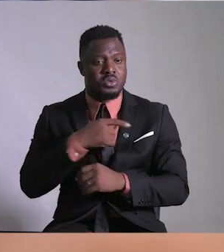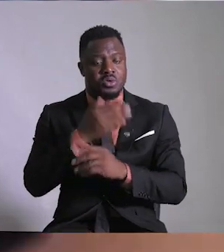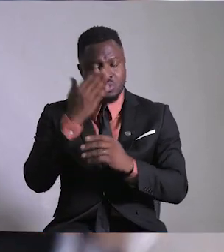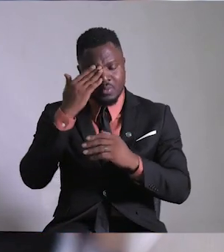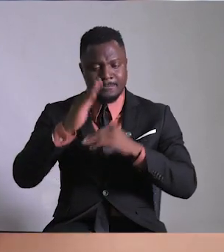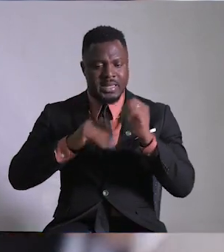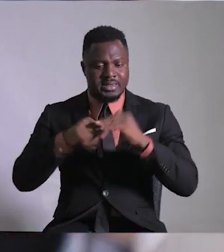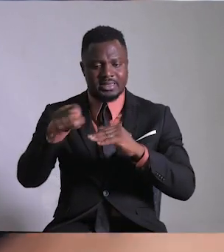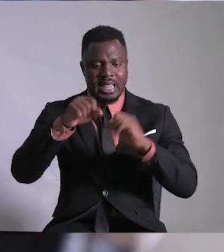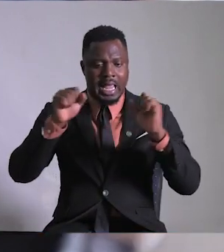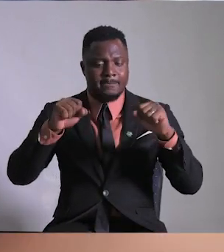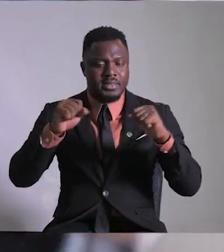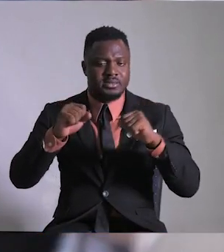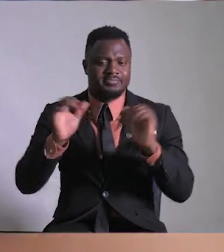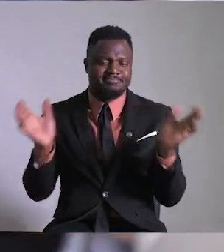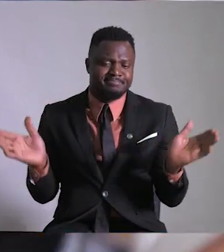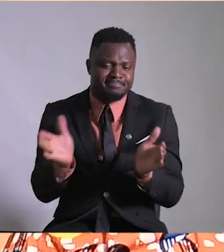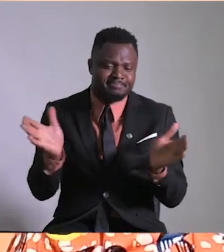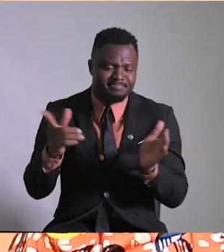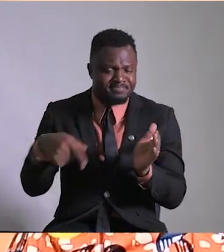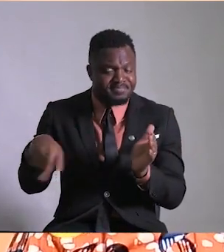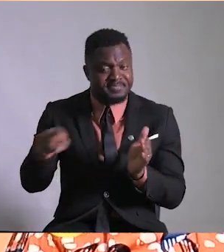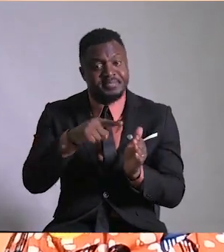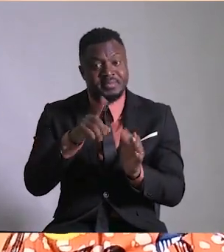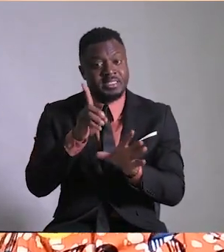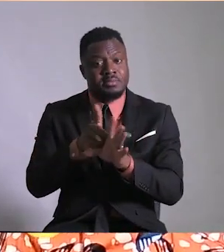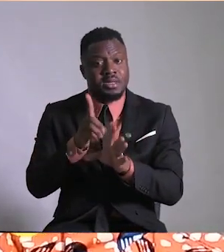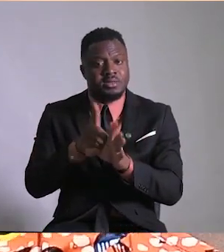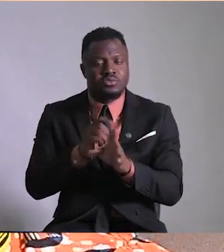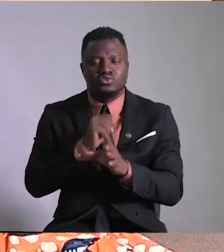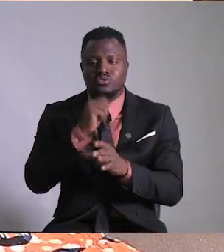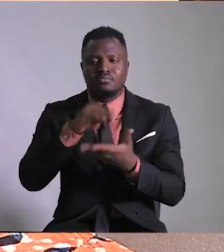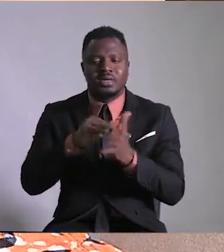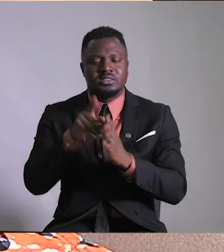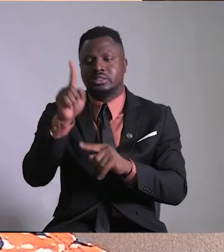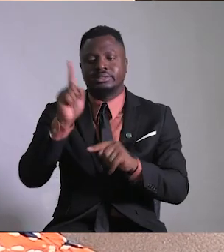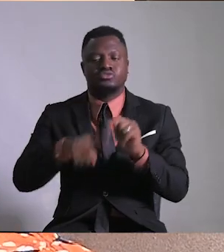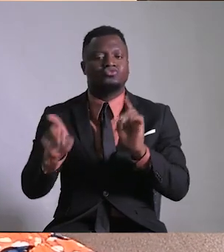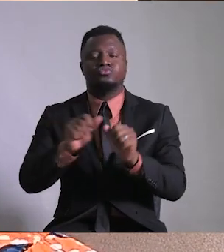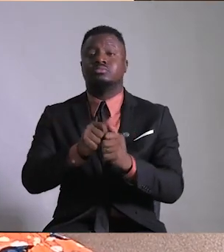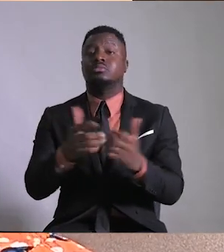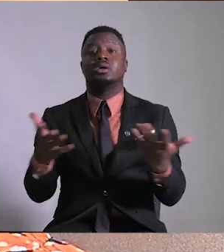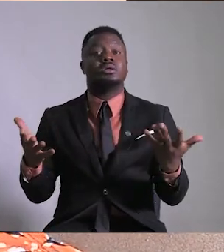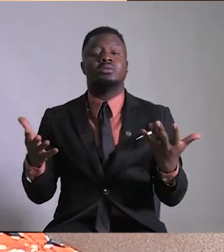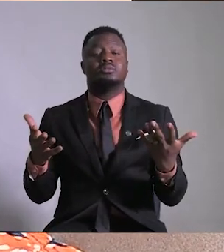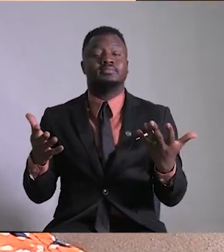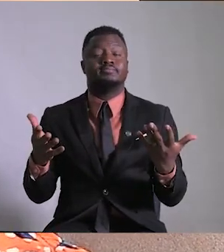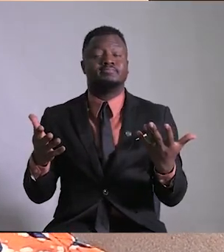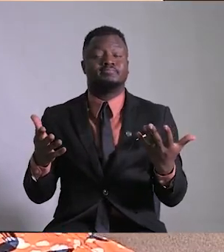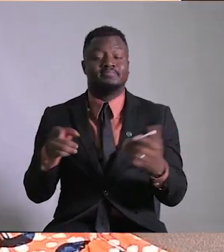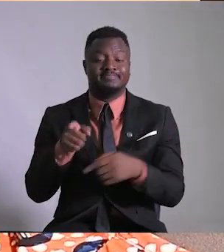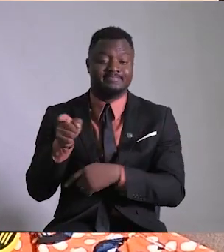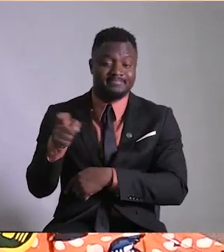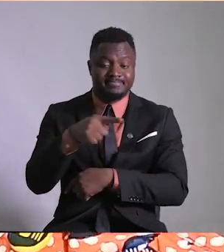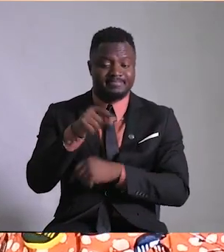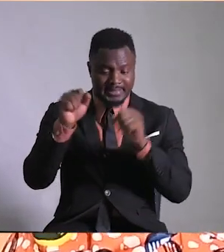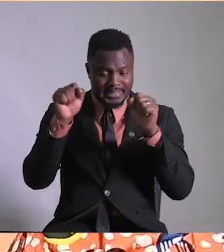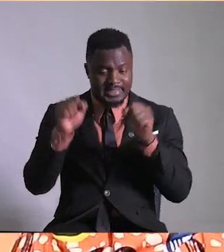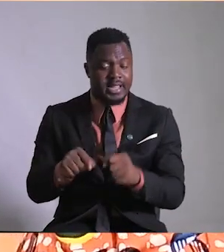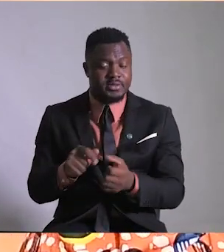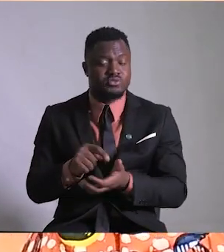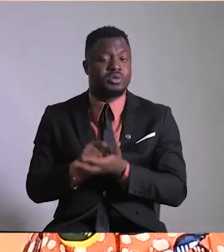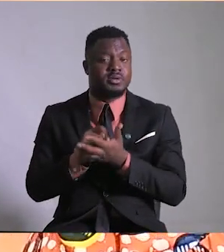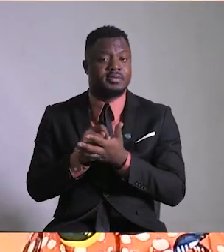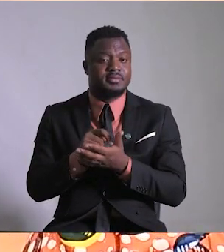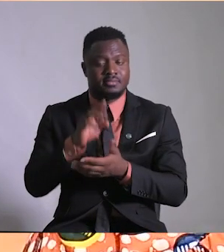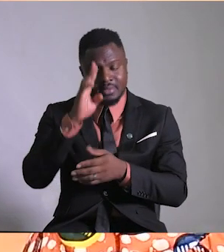We build their capacity by encouraging them that disability is not something that they can't